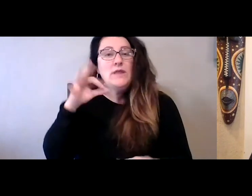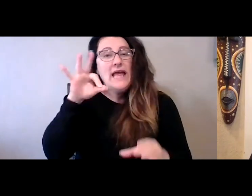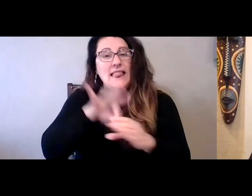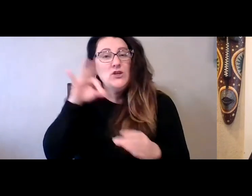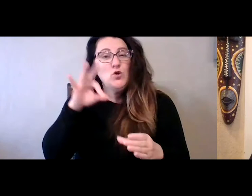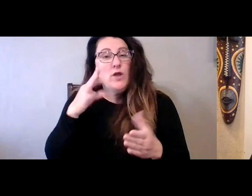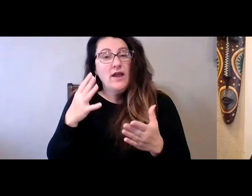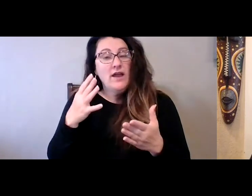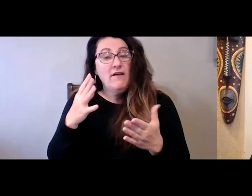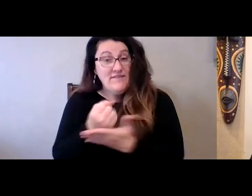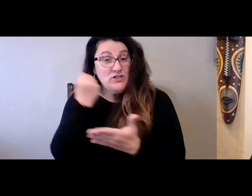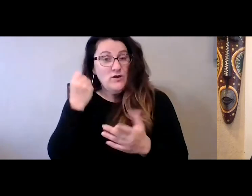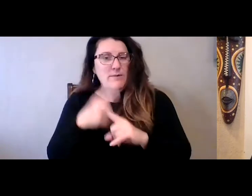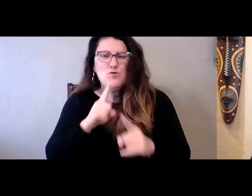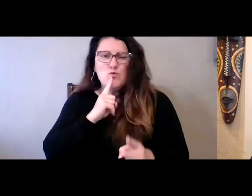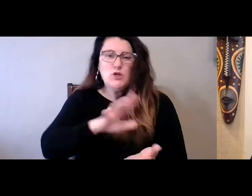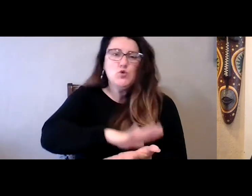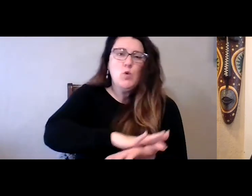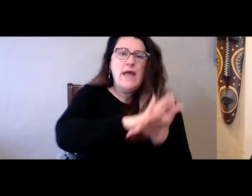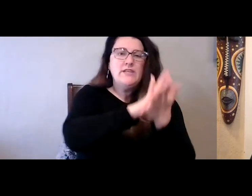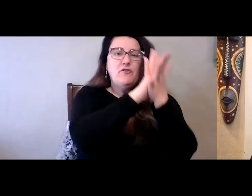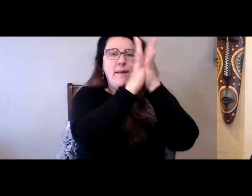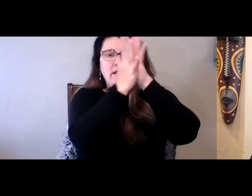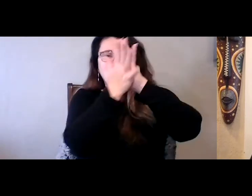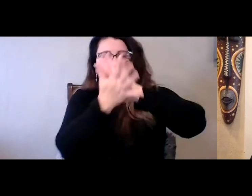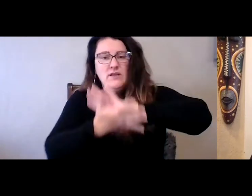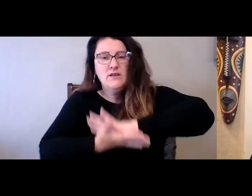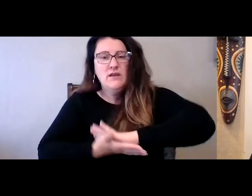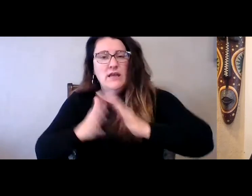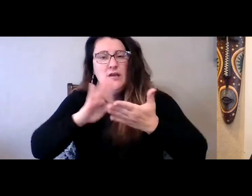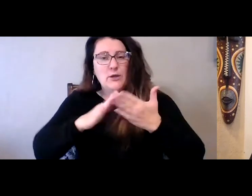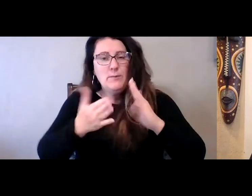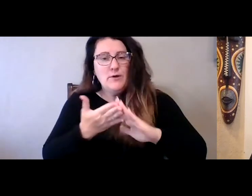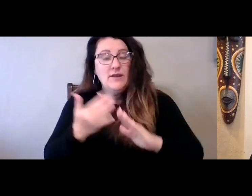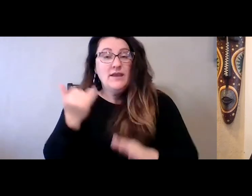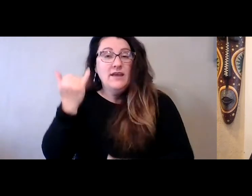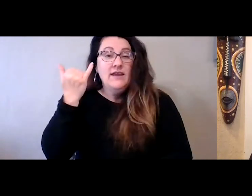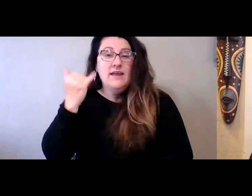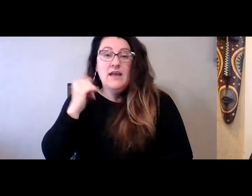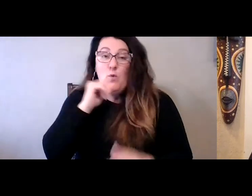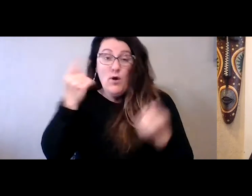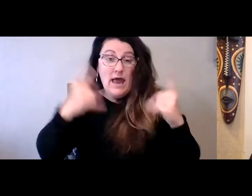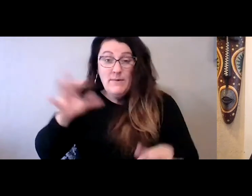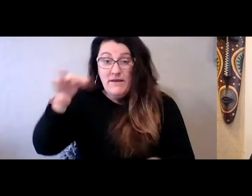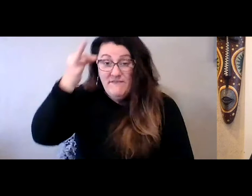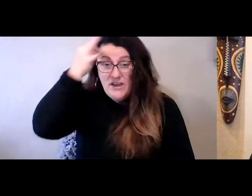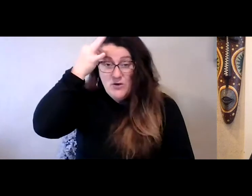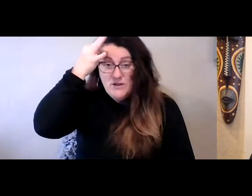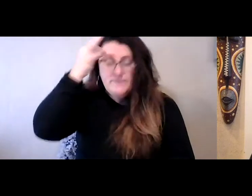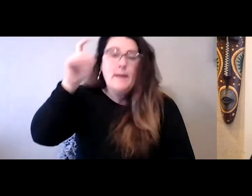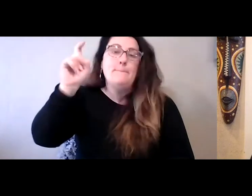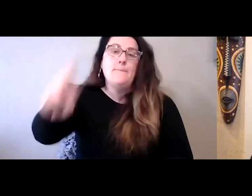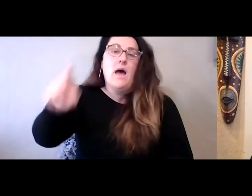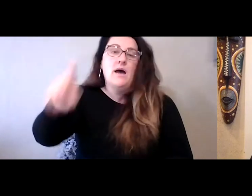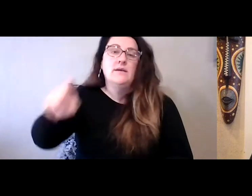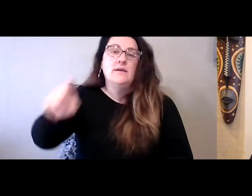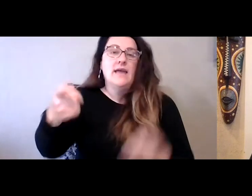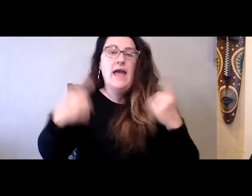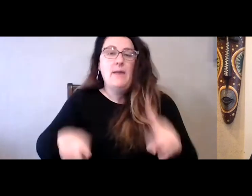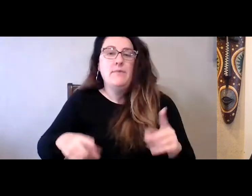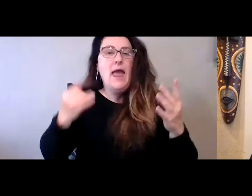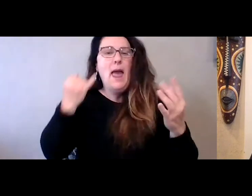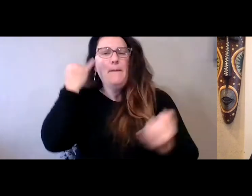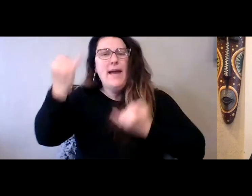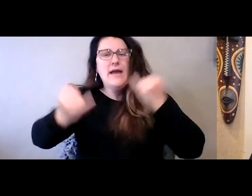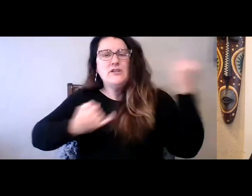but a real transformation of our communities. And we won't get it at the federal level. It will have to come from the imagination and